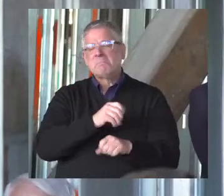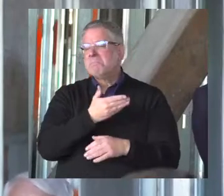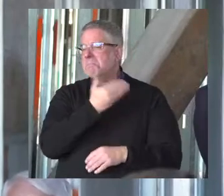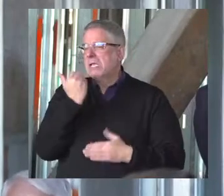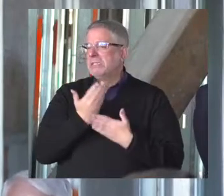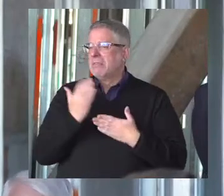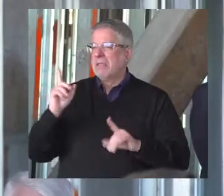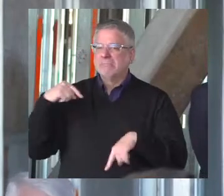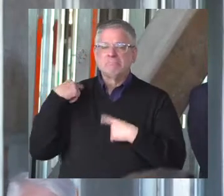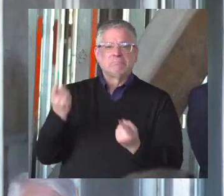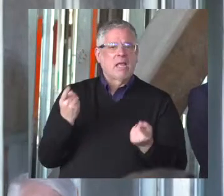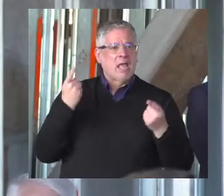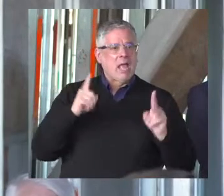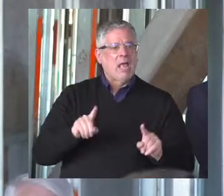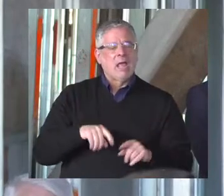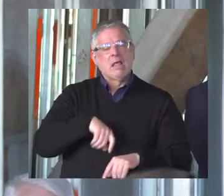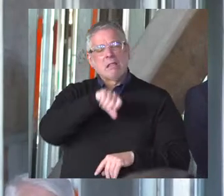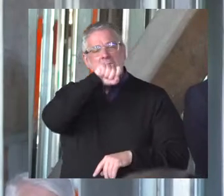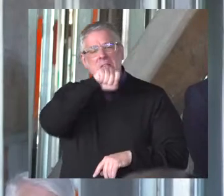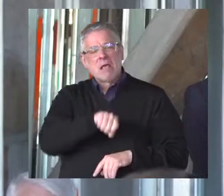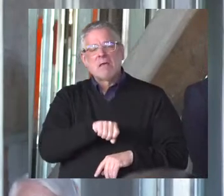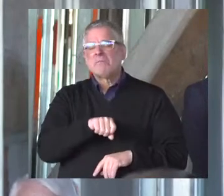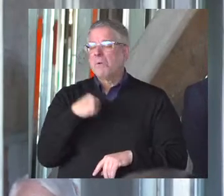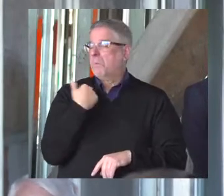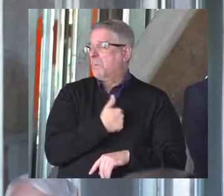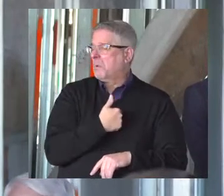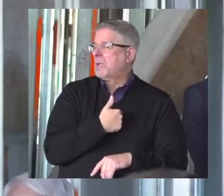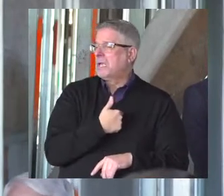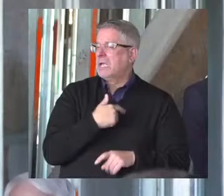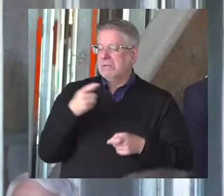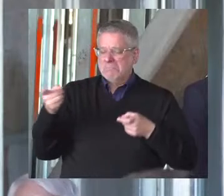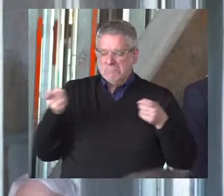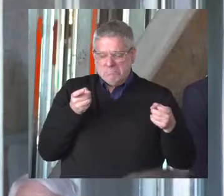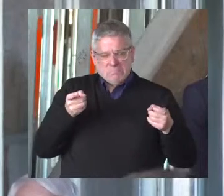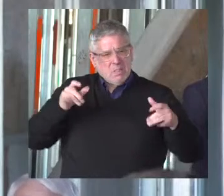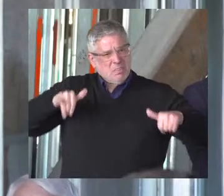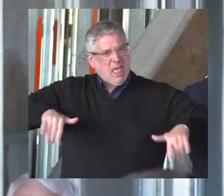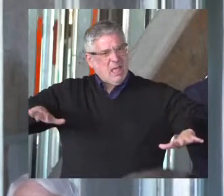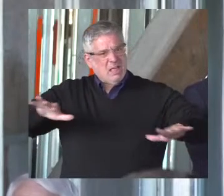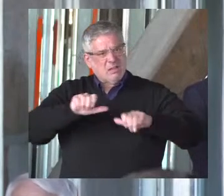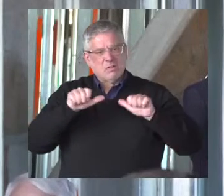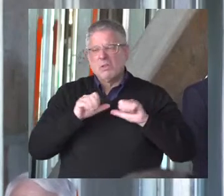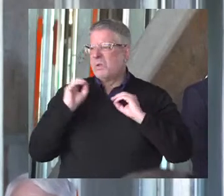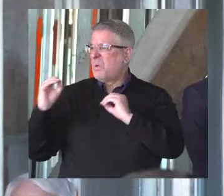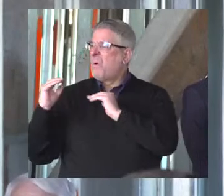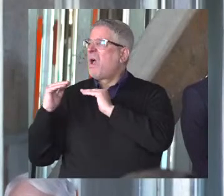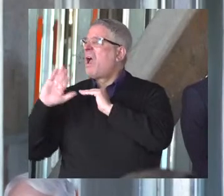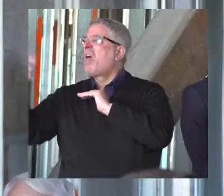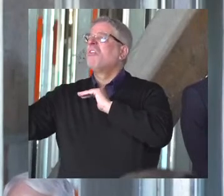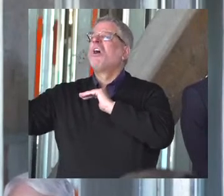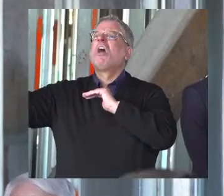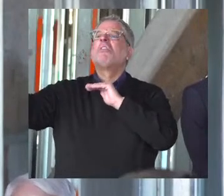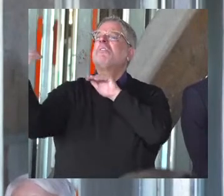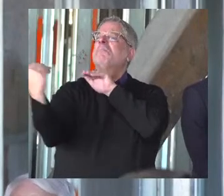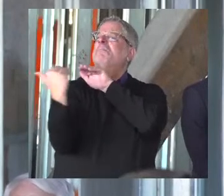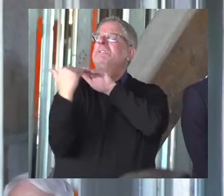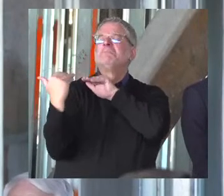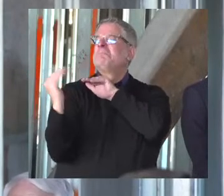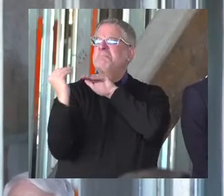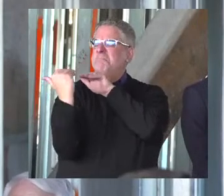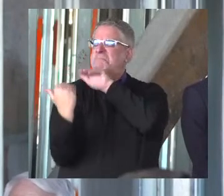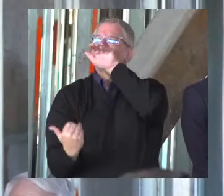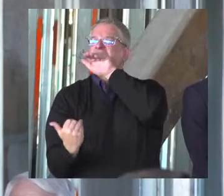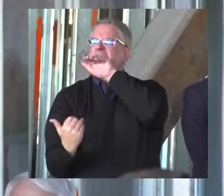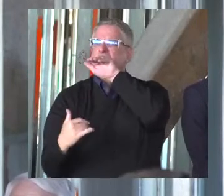thing that's ever happened, and I love that we dominate in this space. We have no peers. It's like artificial intelligence. There